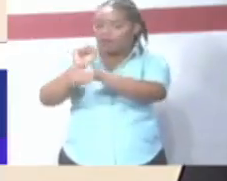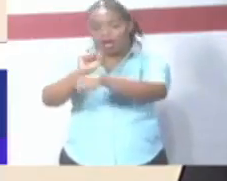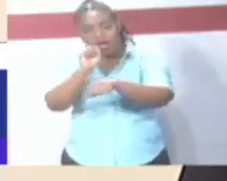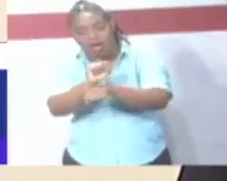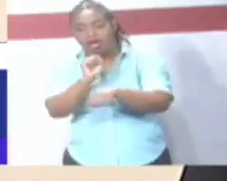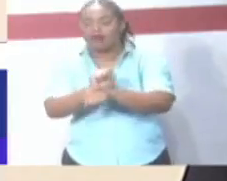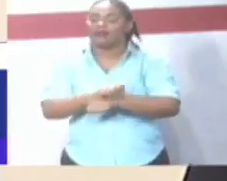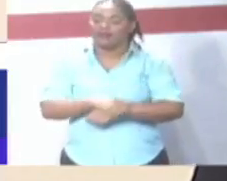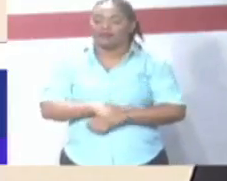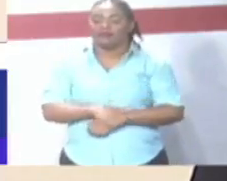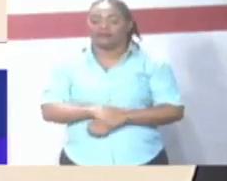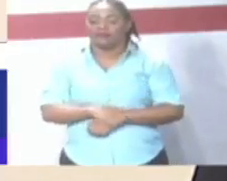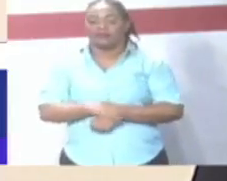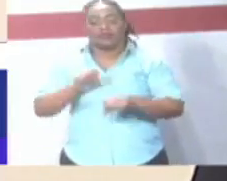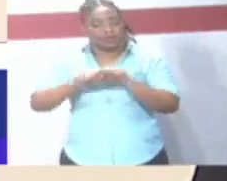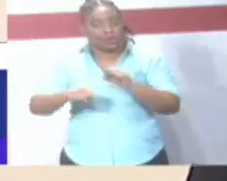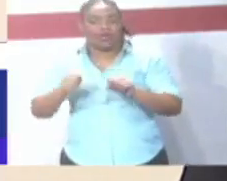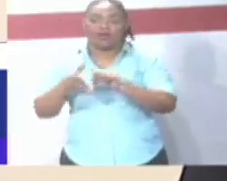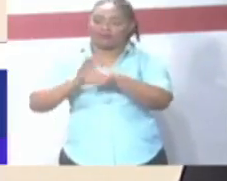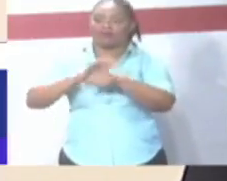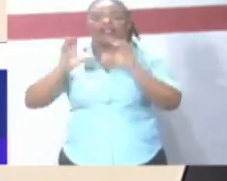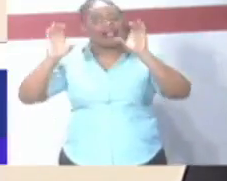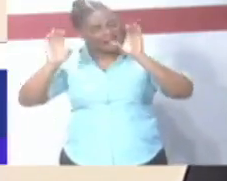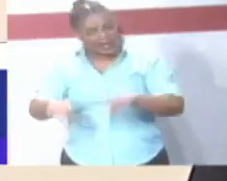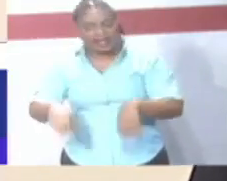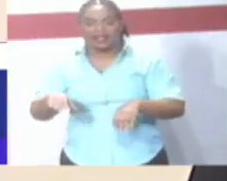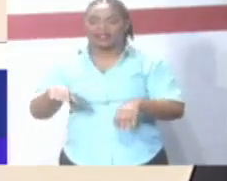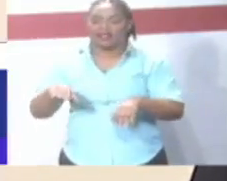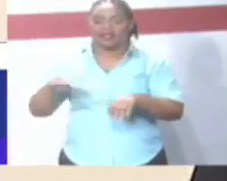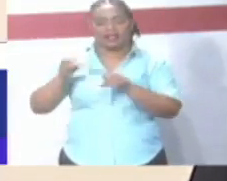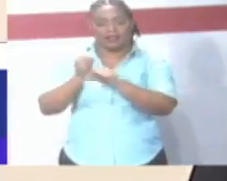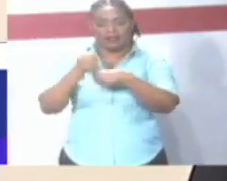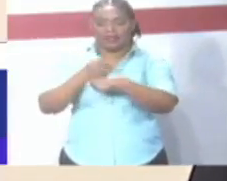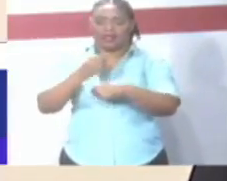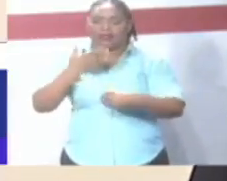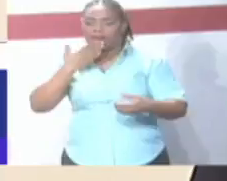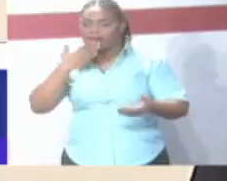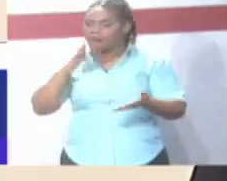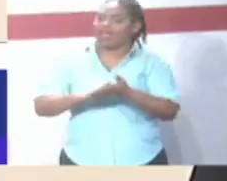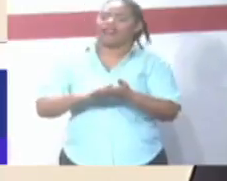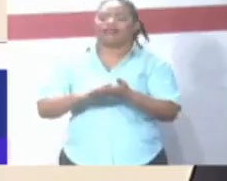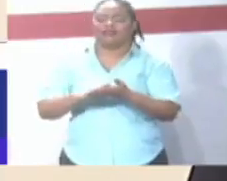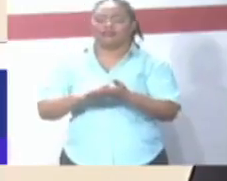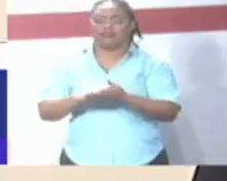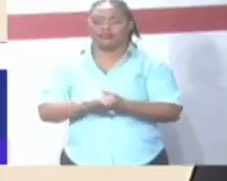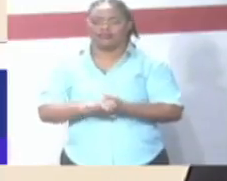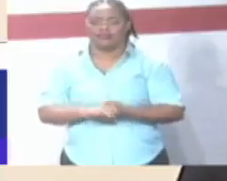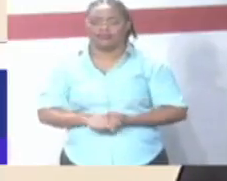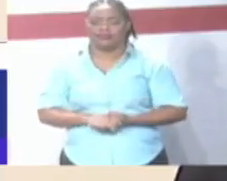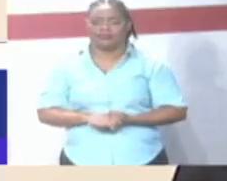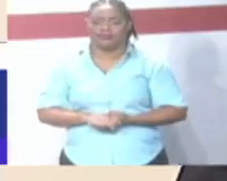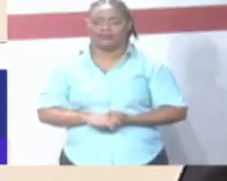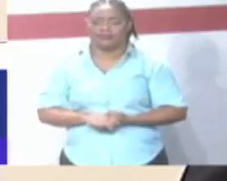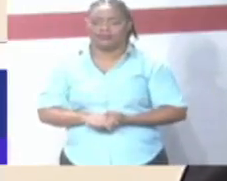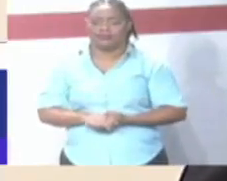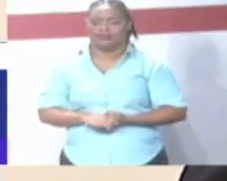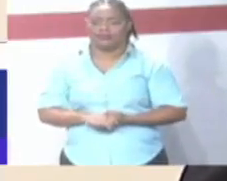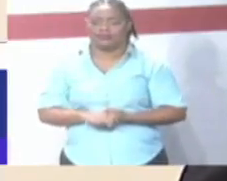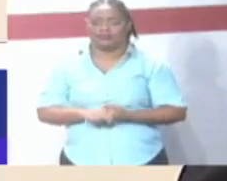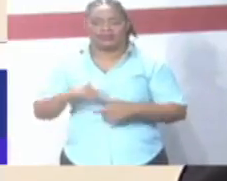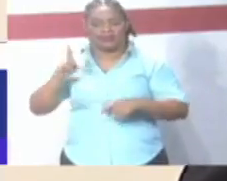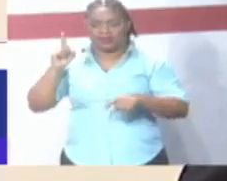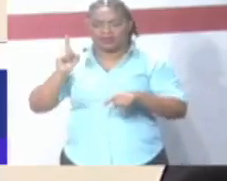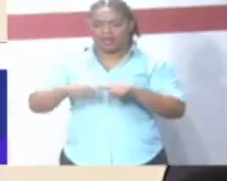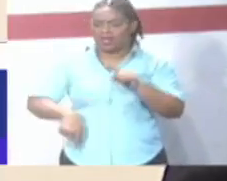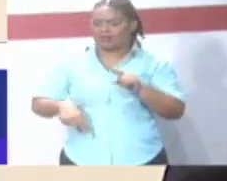So COVID can make it worse. However, we talked about, well, you can't really put in a fantastic house